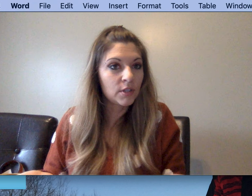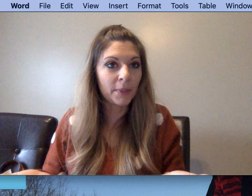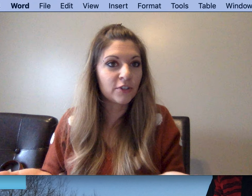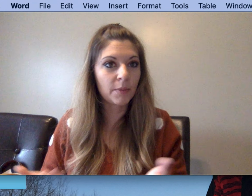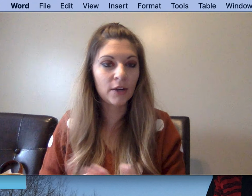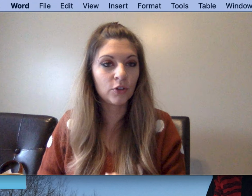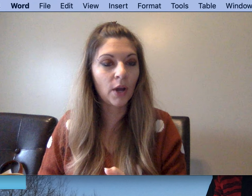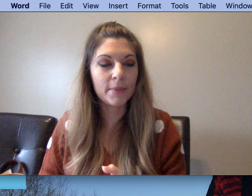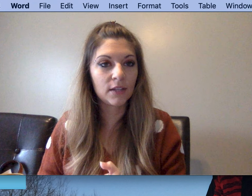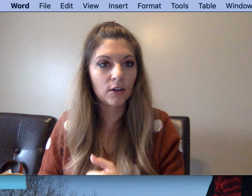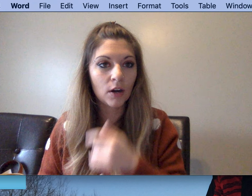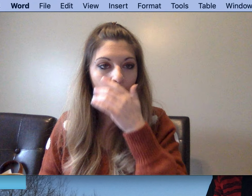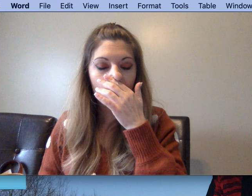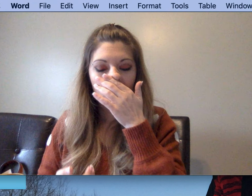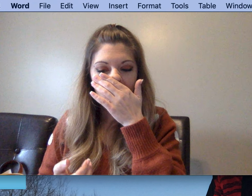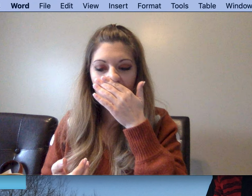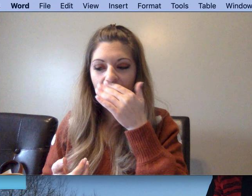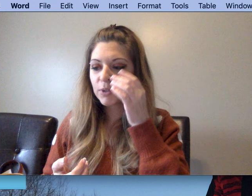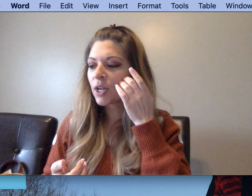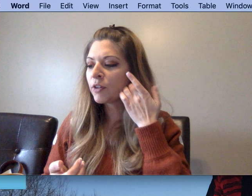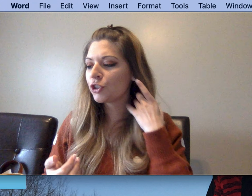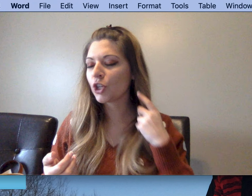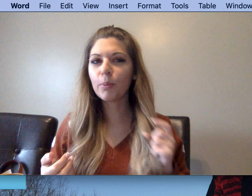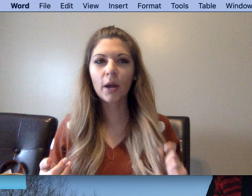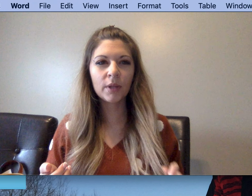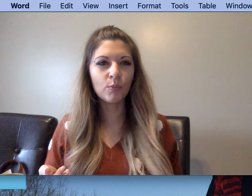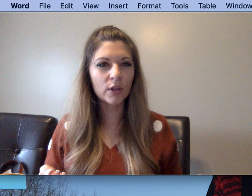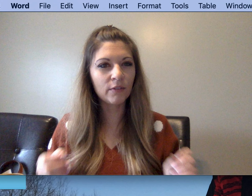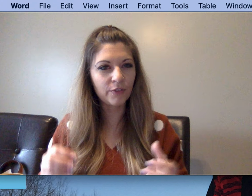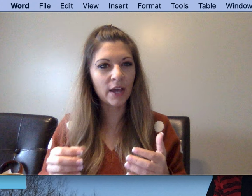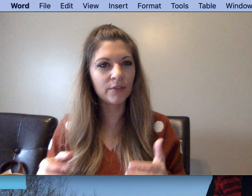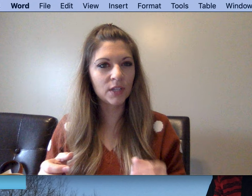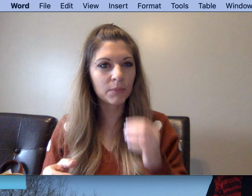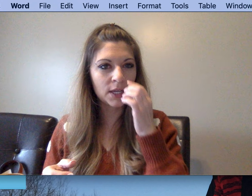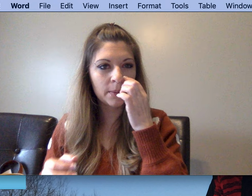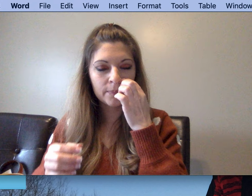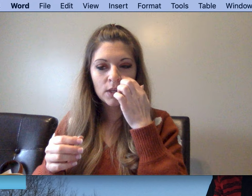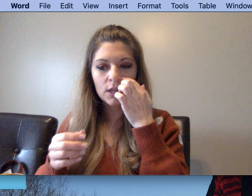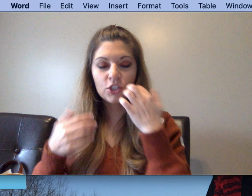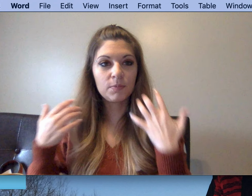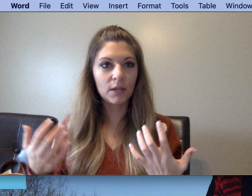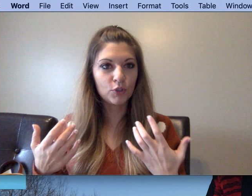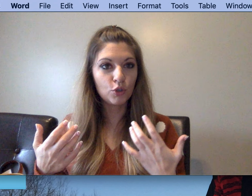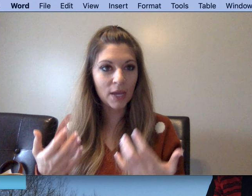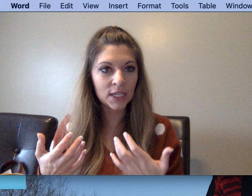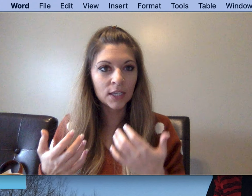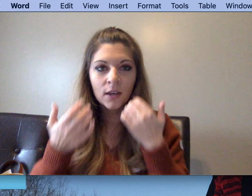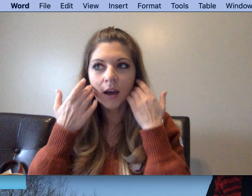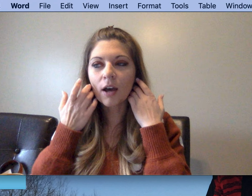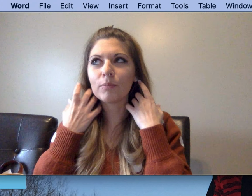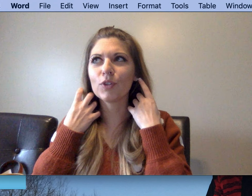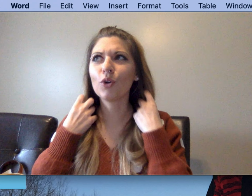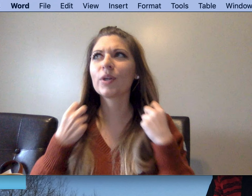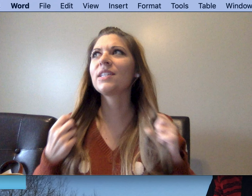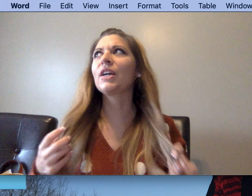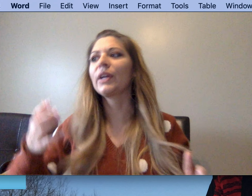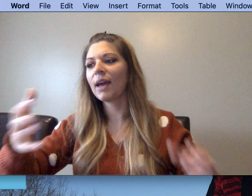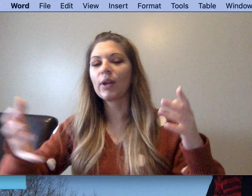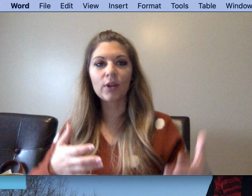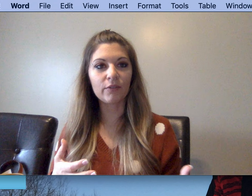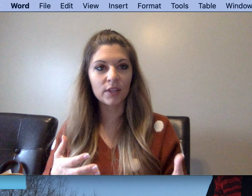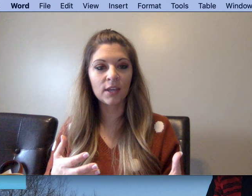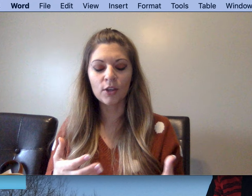there's just a bunch of them. I don't know how many there are. I would never show probably more than 5 of something. It just becomes too many. You don't want to sit